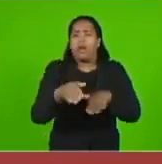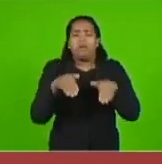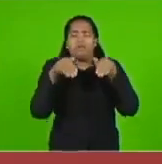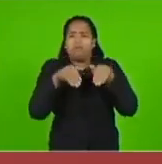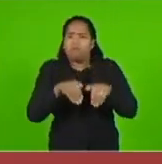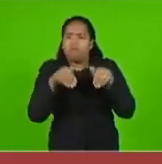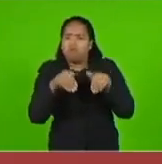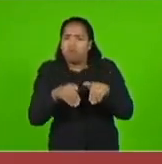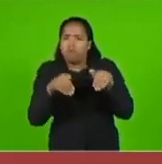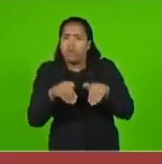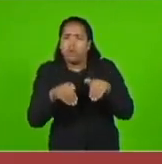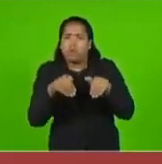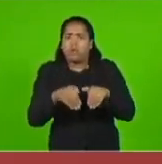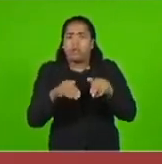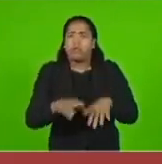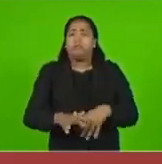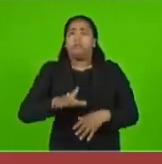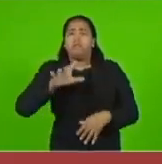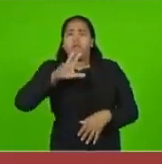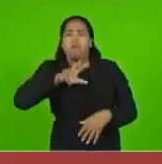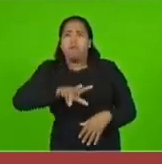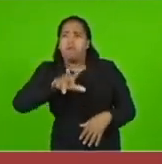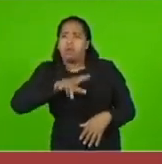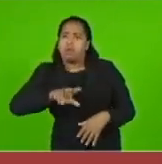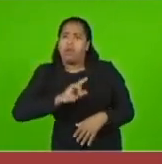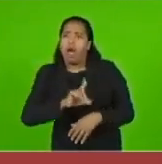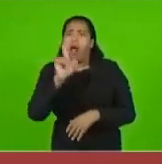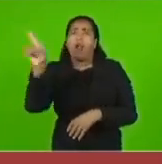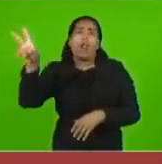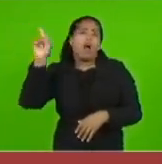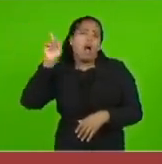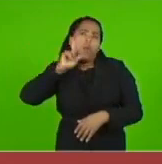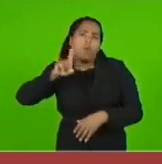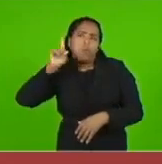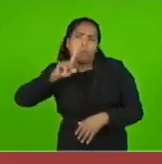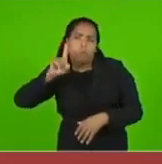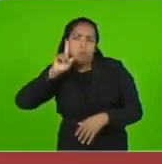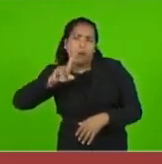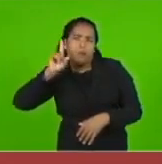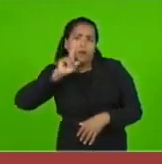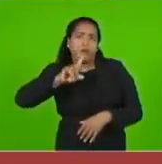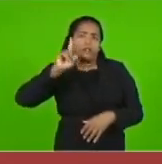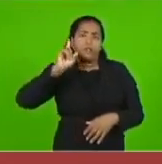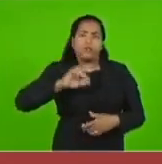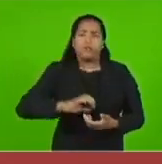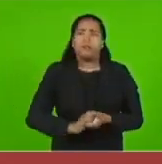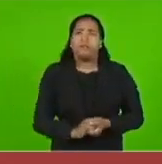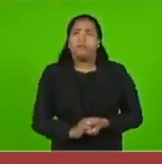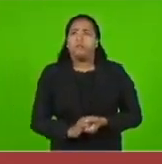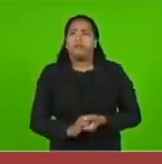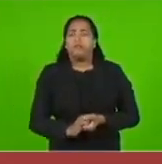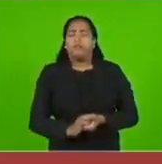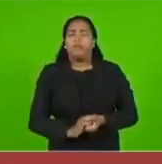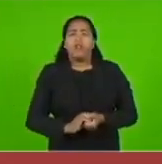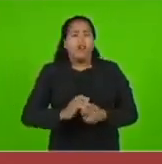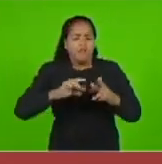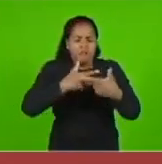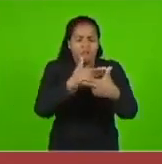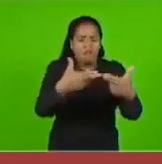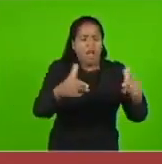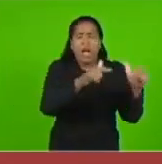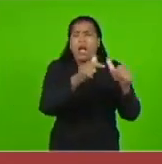happening outside of our country there, in Australia, in Portugal, in the United States, in California, and also in Brazil.